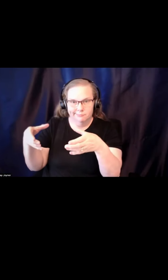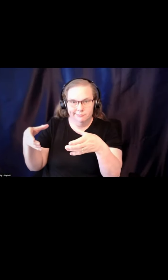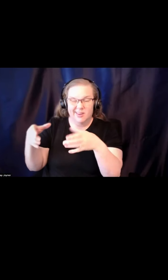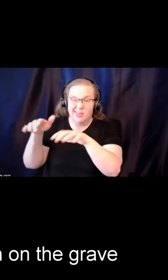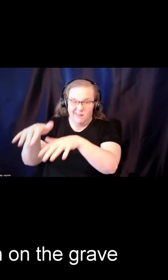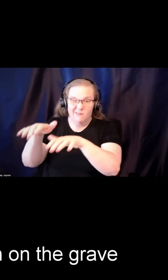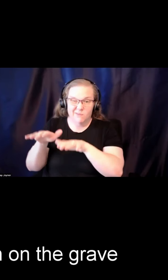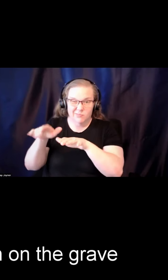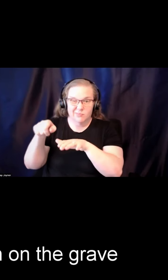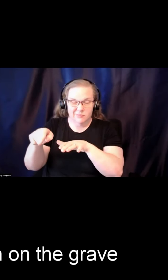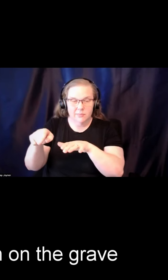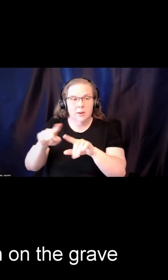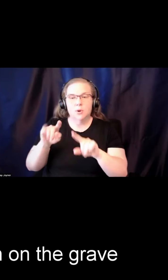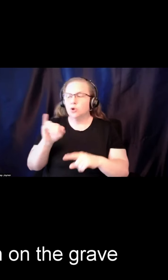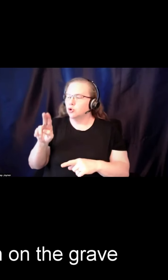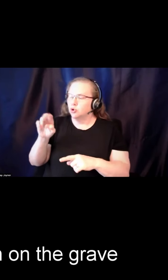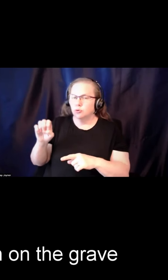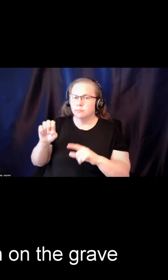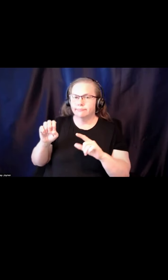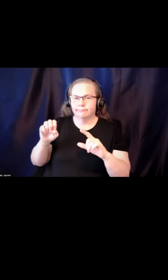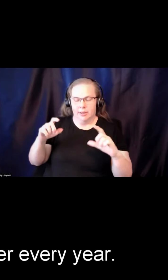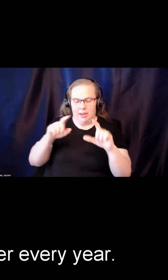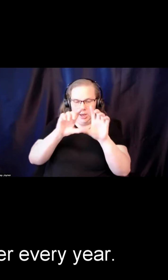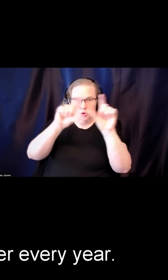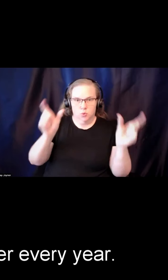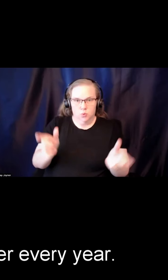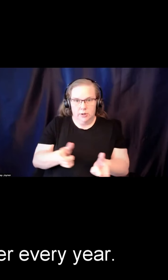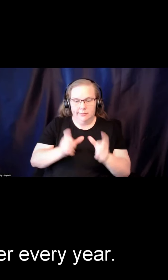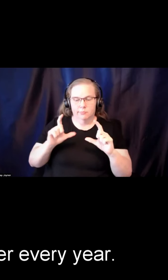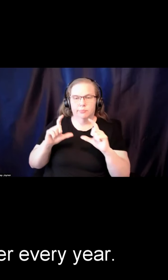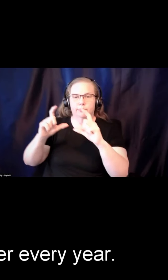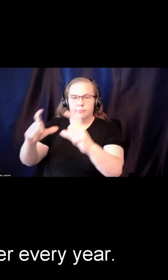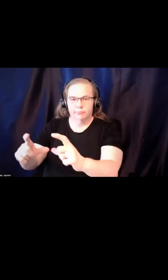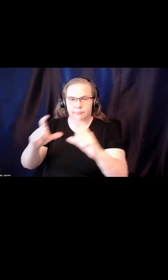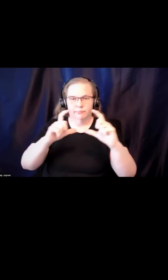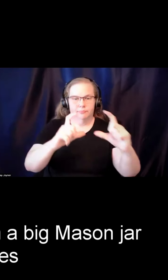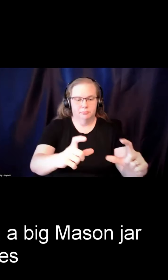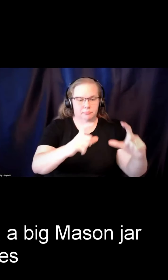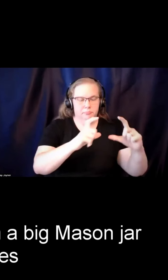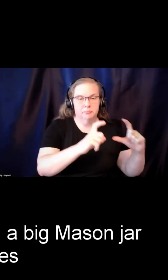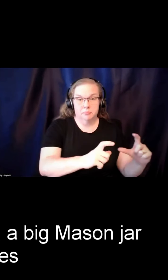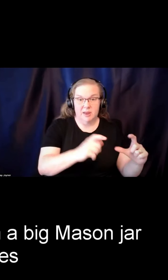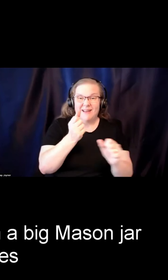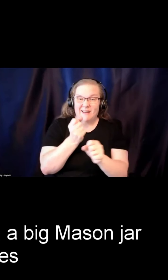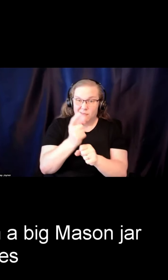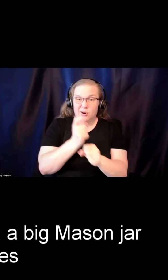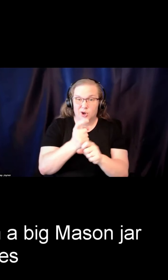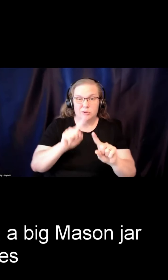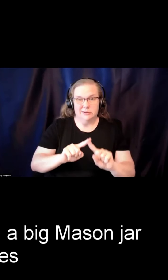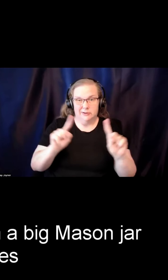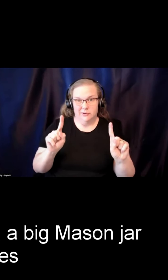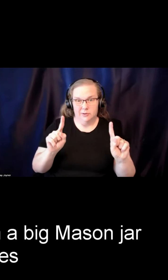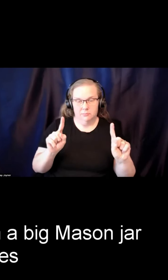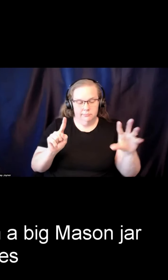whisper. June lays a wreath on the grave of a different soldier every year, his name pulled from